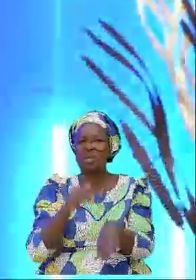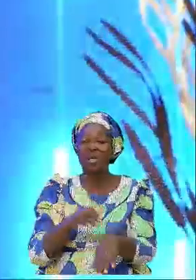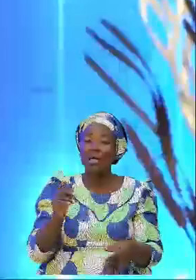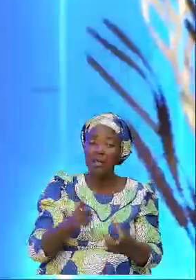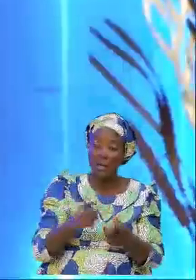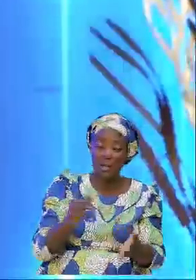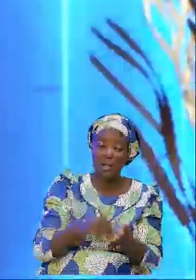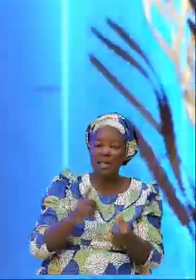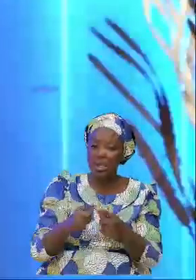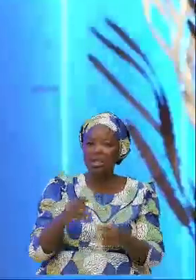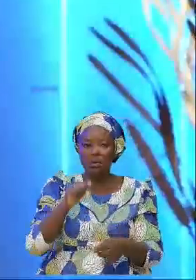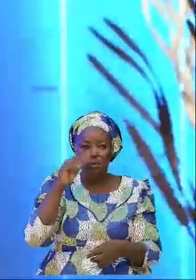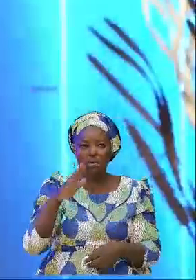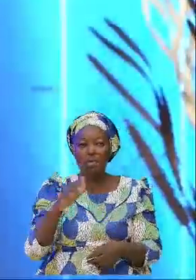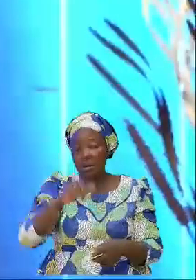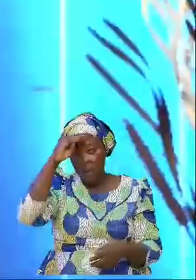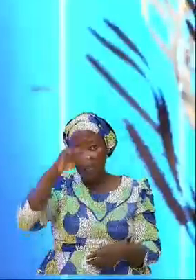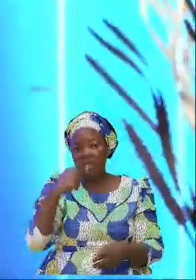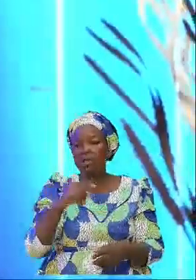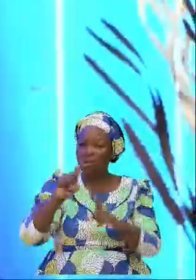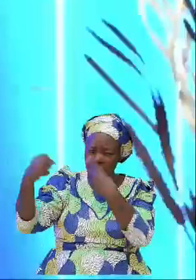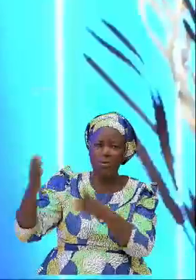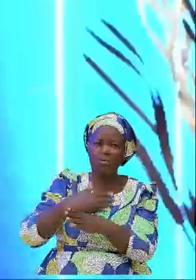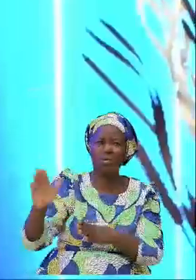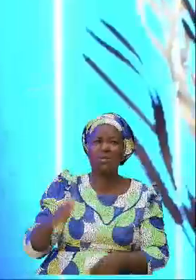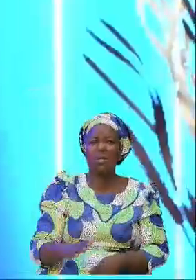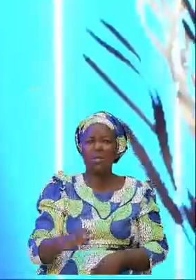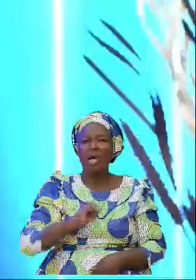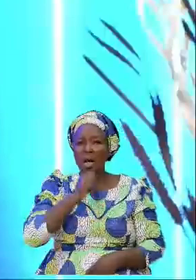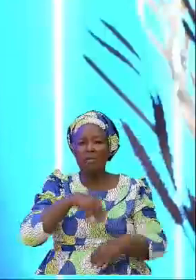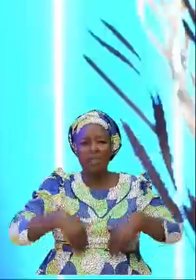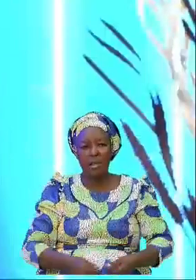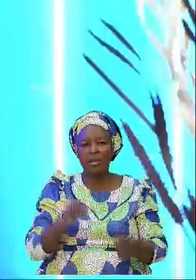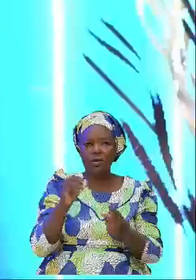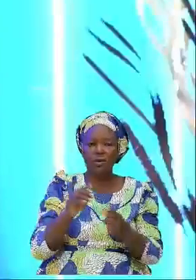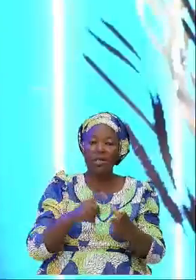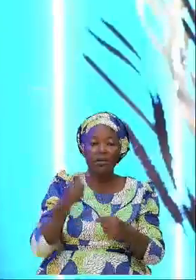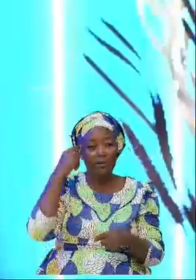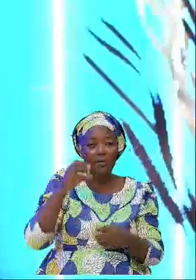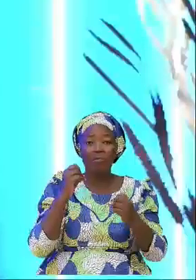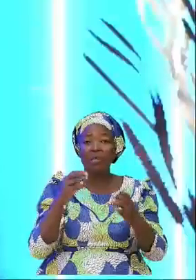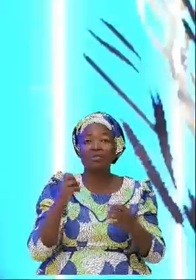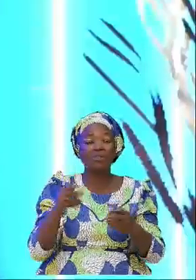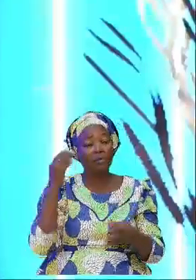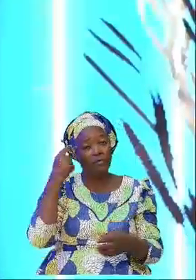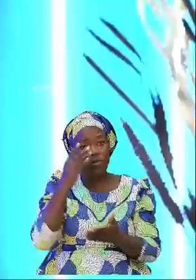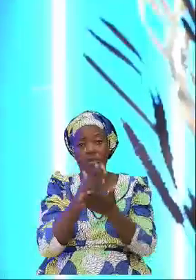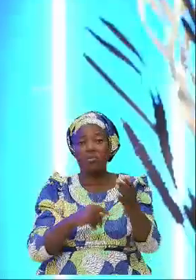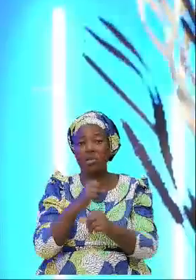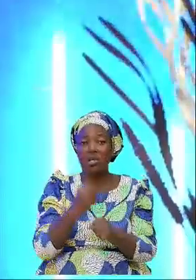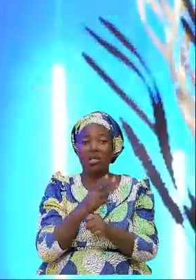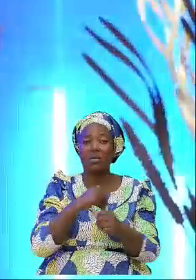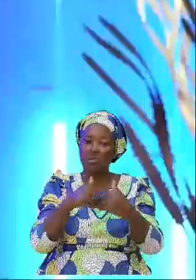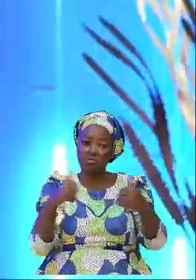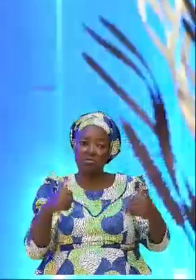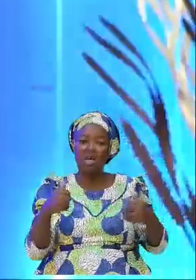bear this again. The man said, go your way. I'm fed up too. And for some years, they were apart.